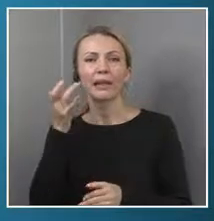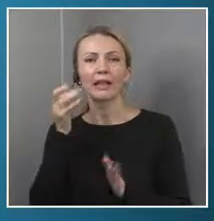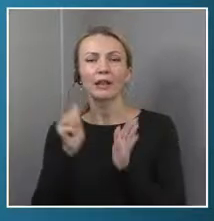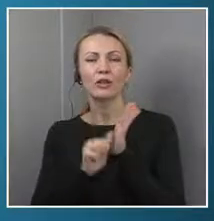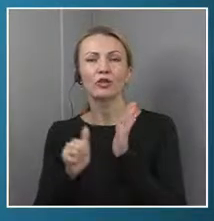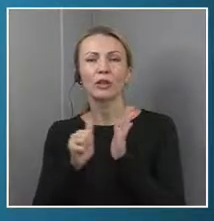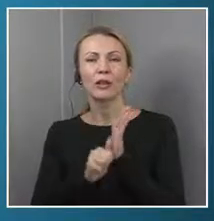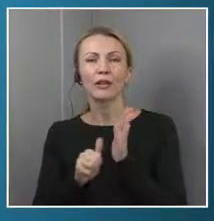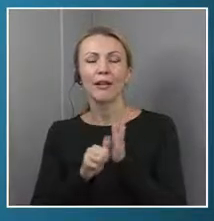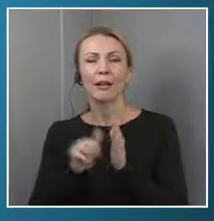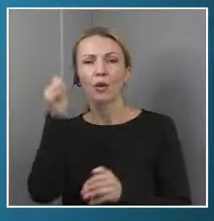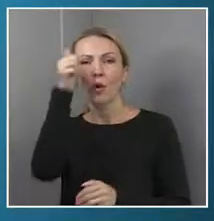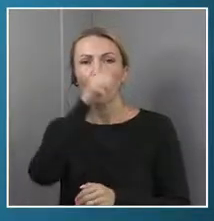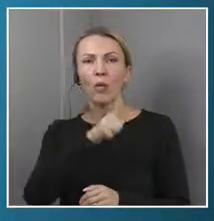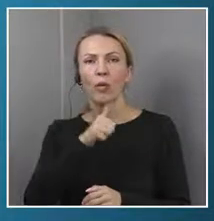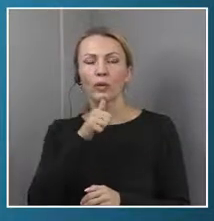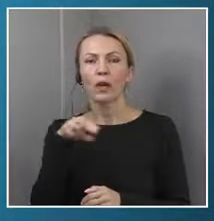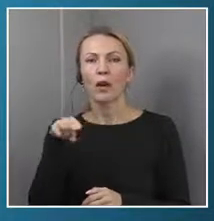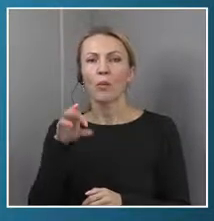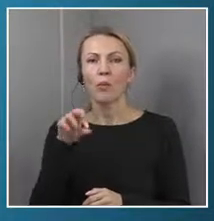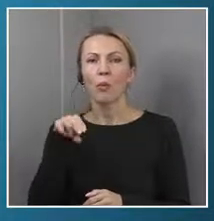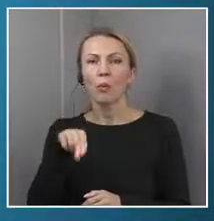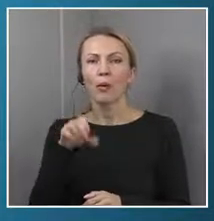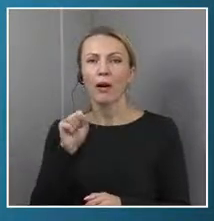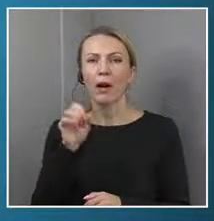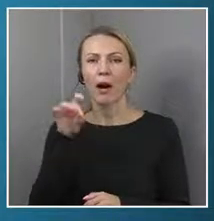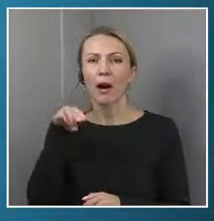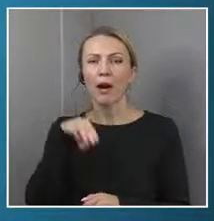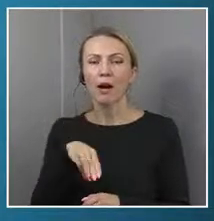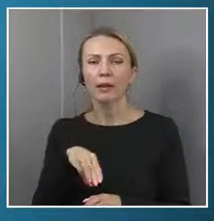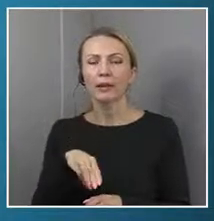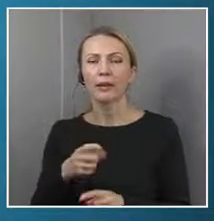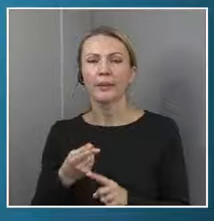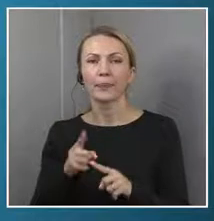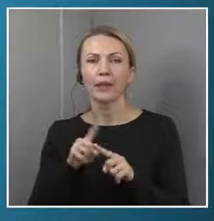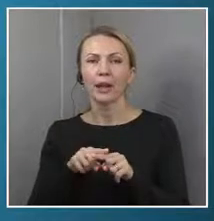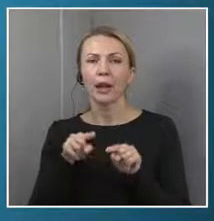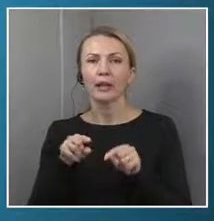artists like this. And then coming up next, post-war art.